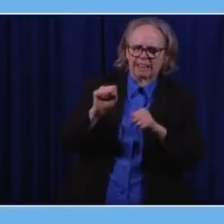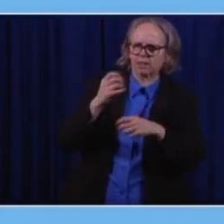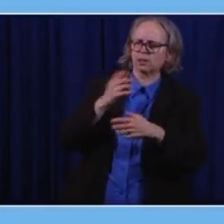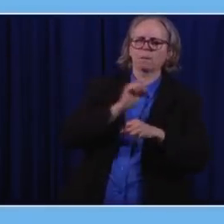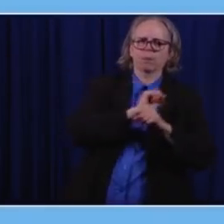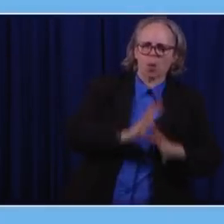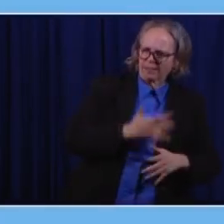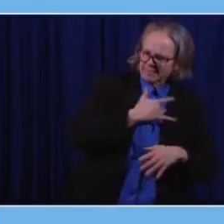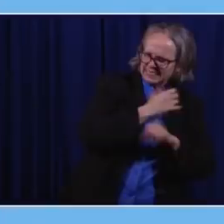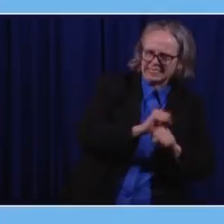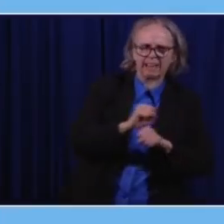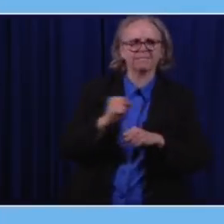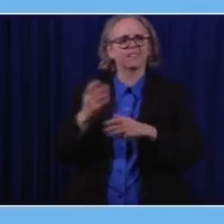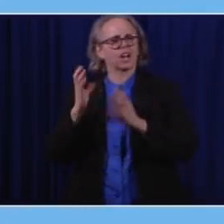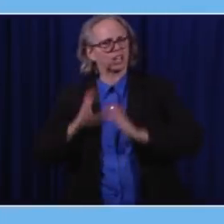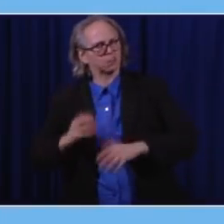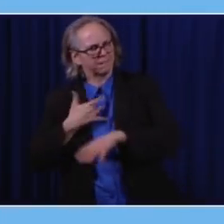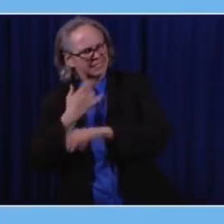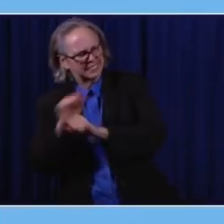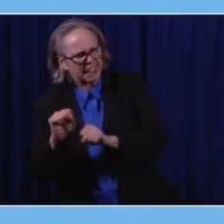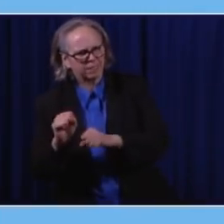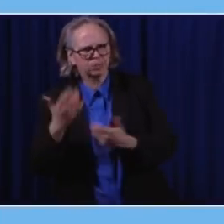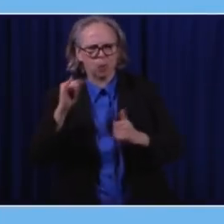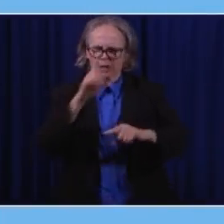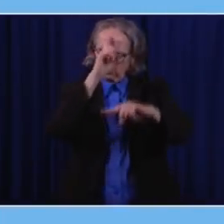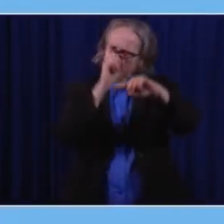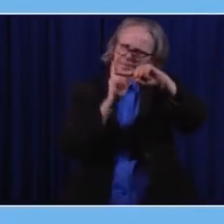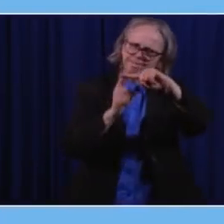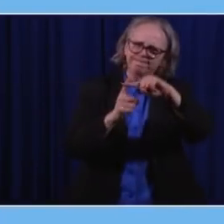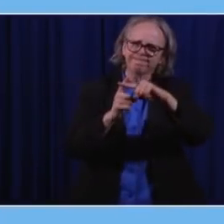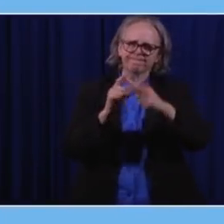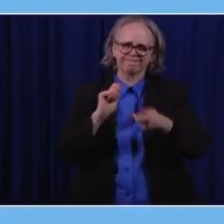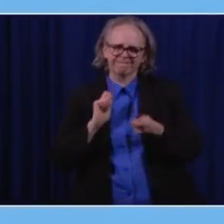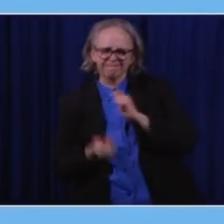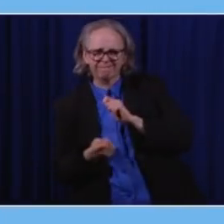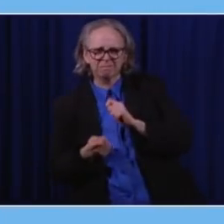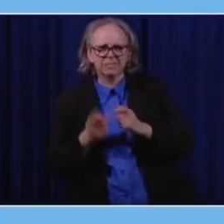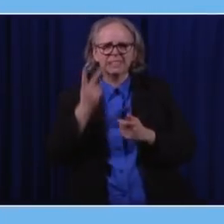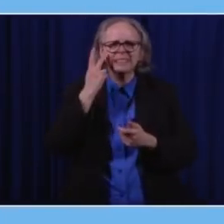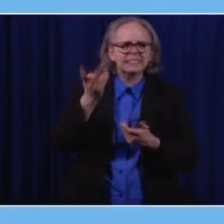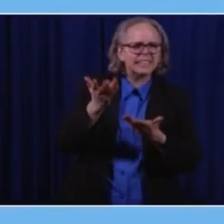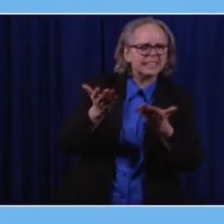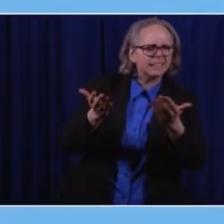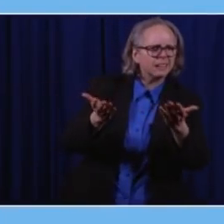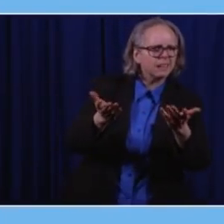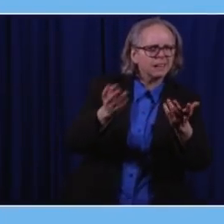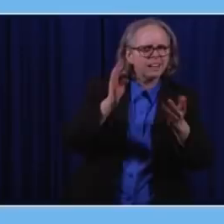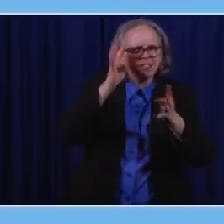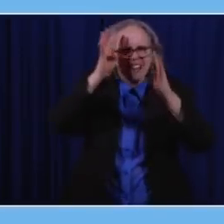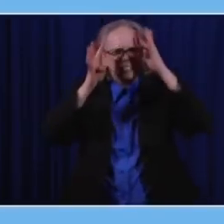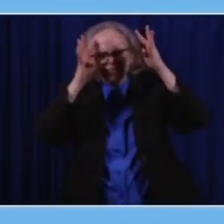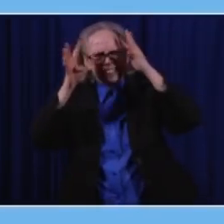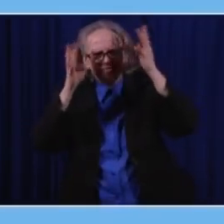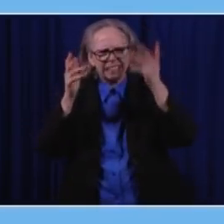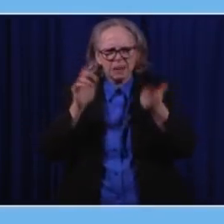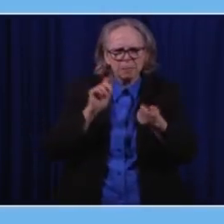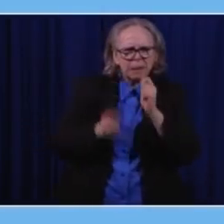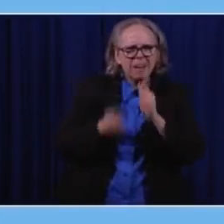positive. The way that people have adapted inside of Ohio, it's awe-inspiring. You can absolutely